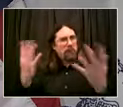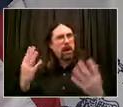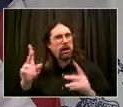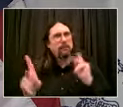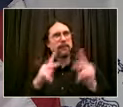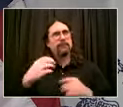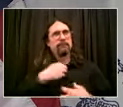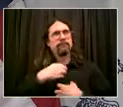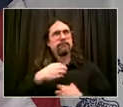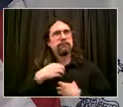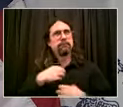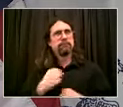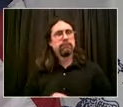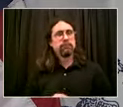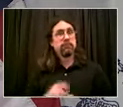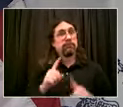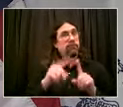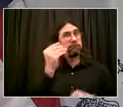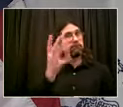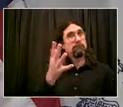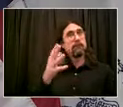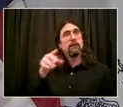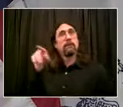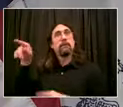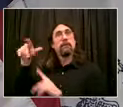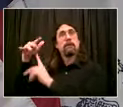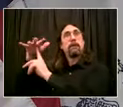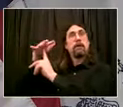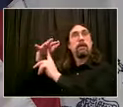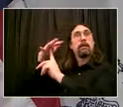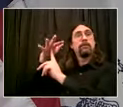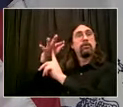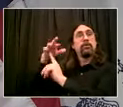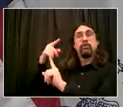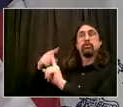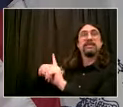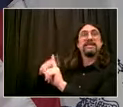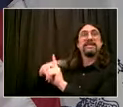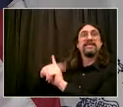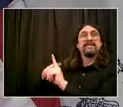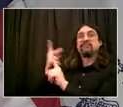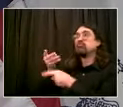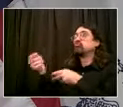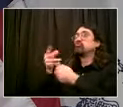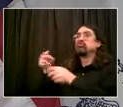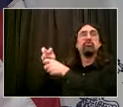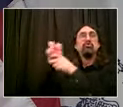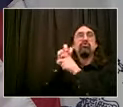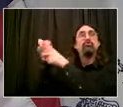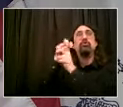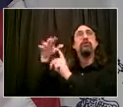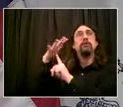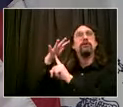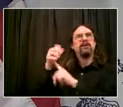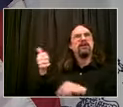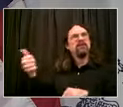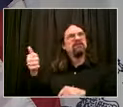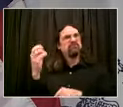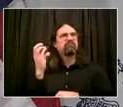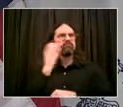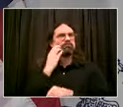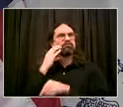But, at the same time, the health department has documented the danger of excessive noise, and we all know the danger of pollution from helicopters, some of which still actually